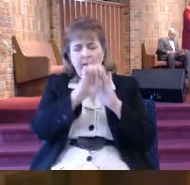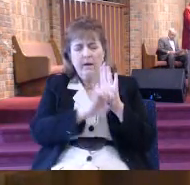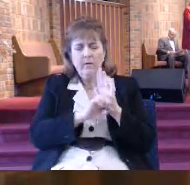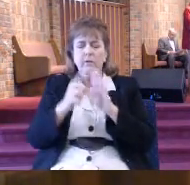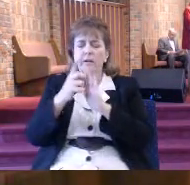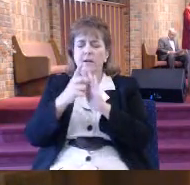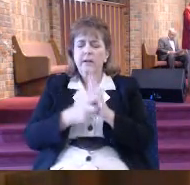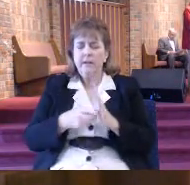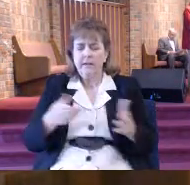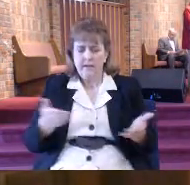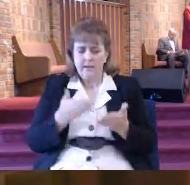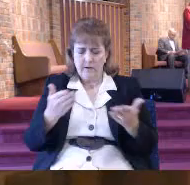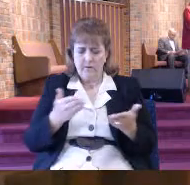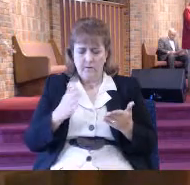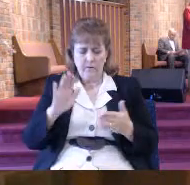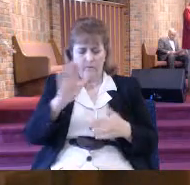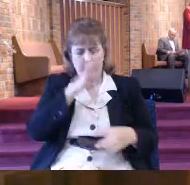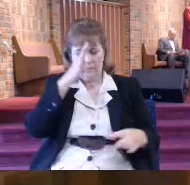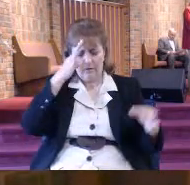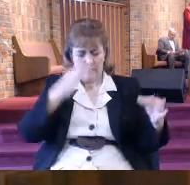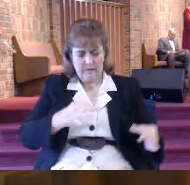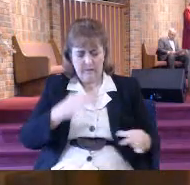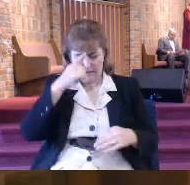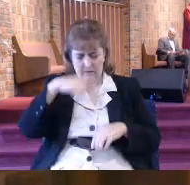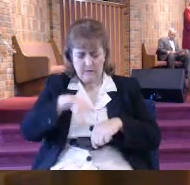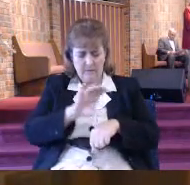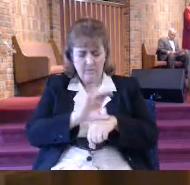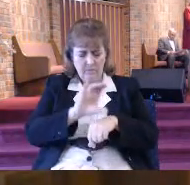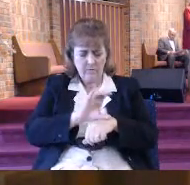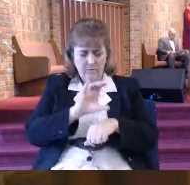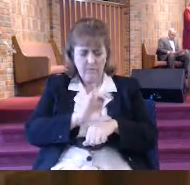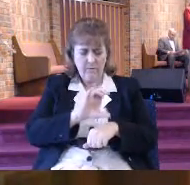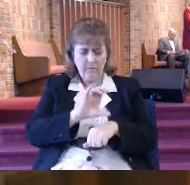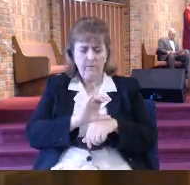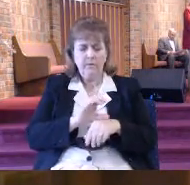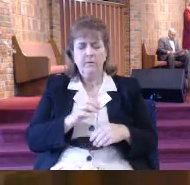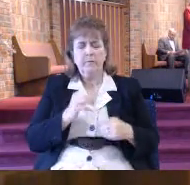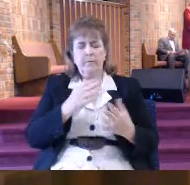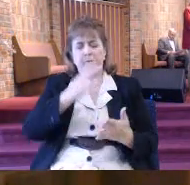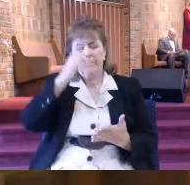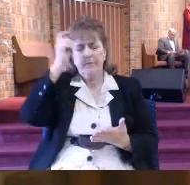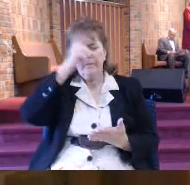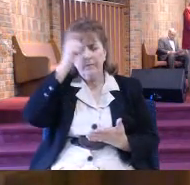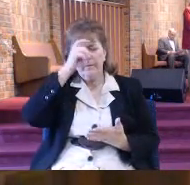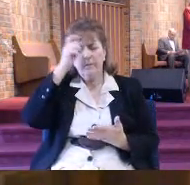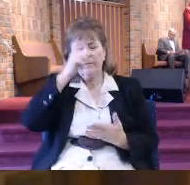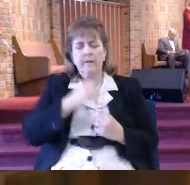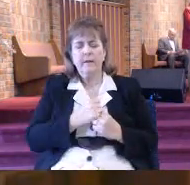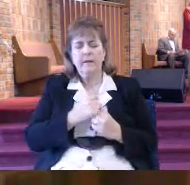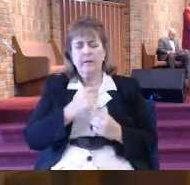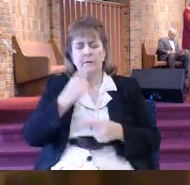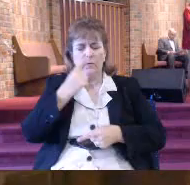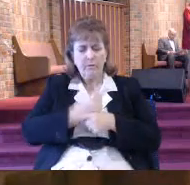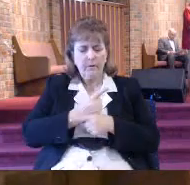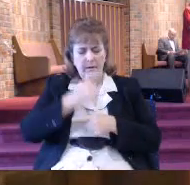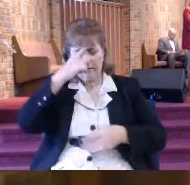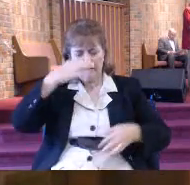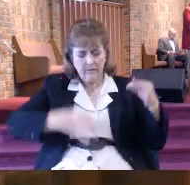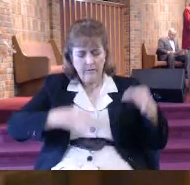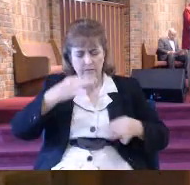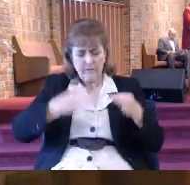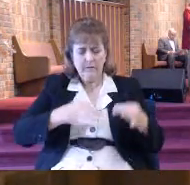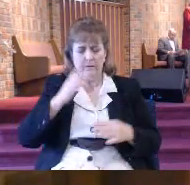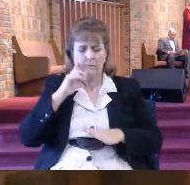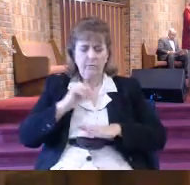decisions for this congregation, that you will give them the wisdom and the correct judgment to make the best decisions to further establish our